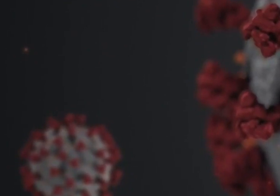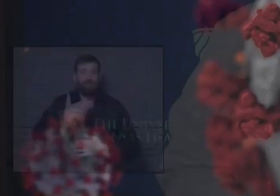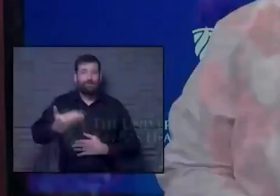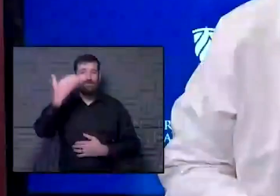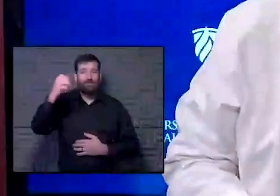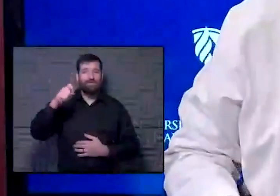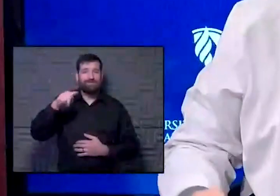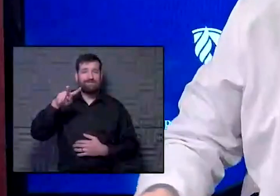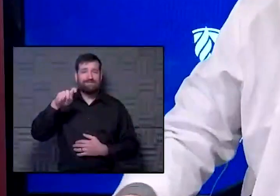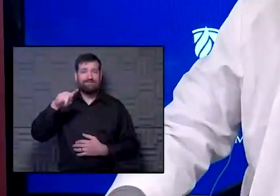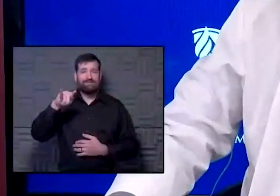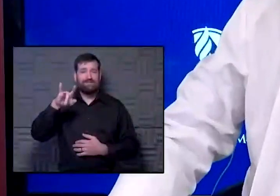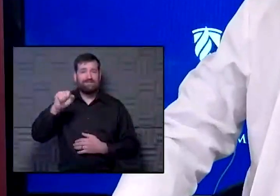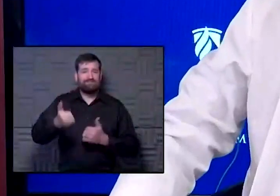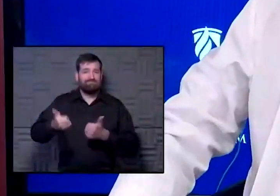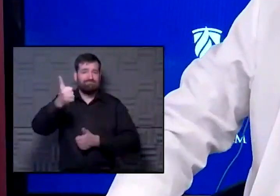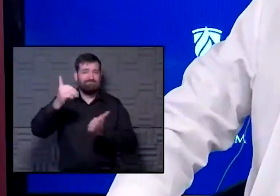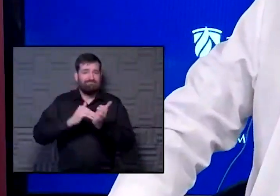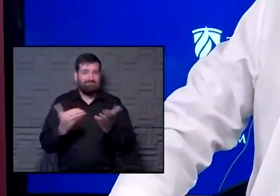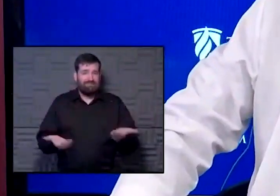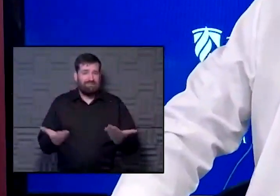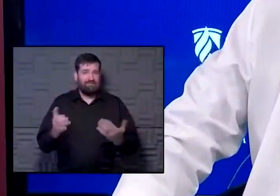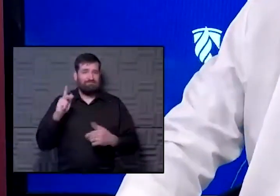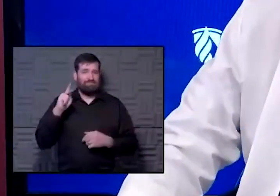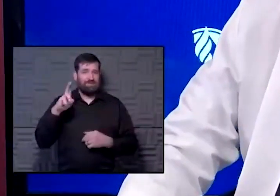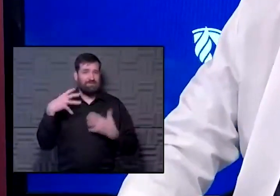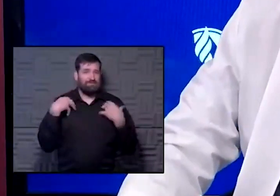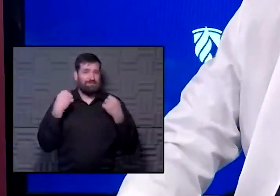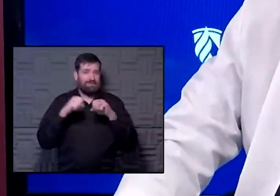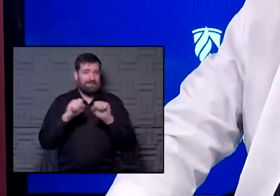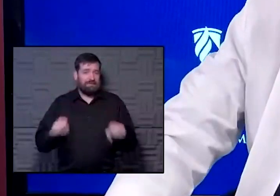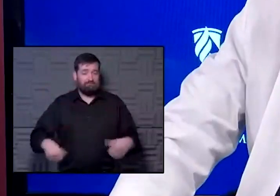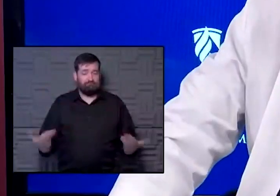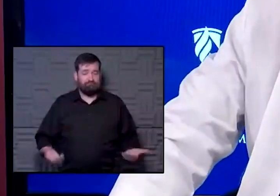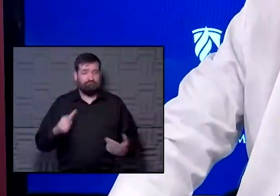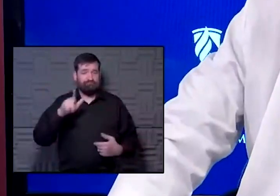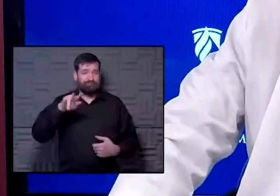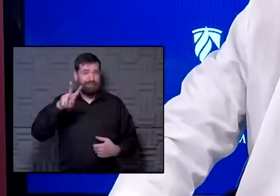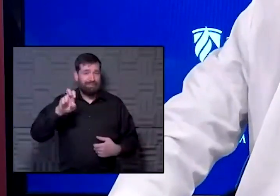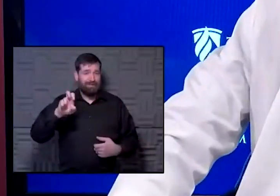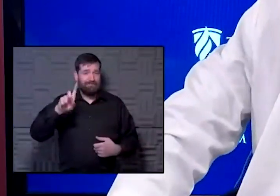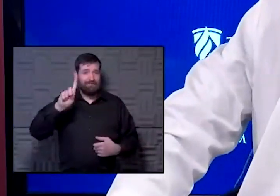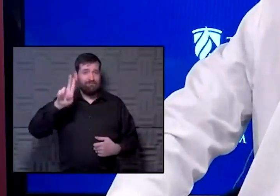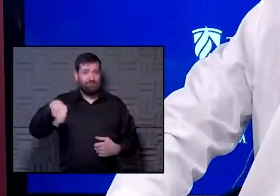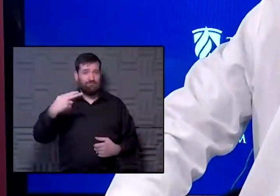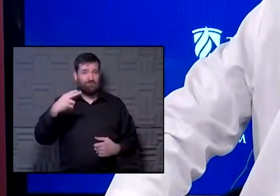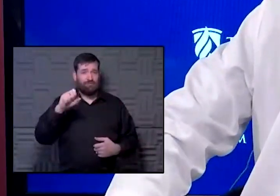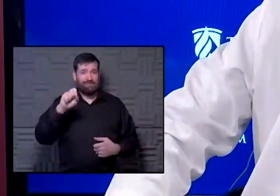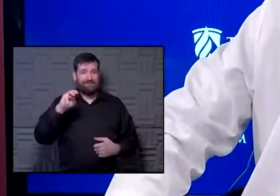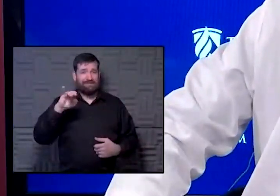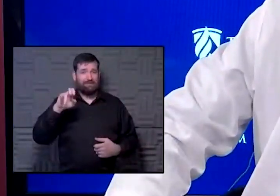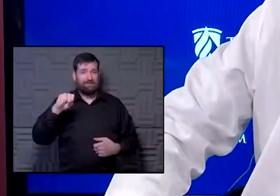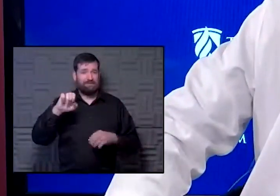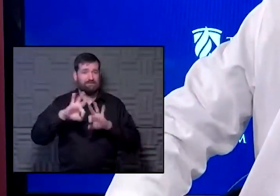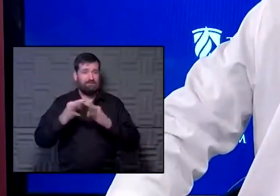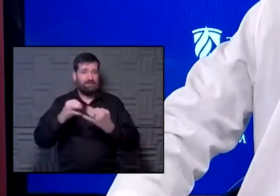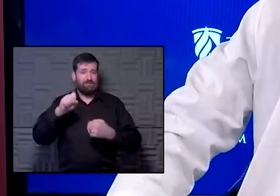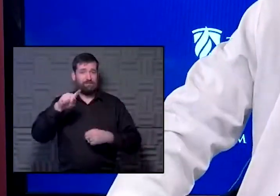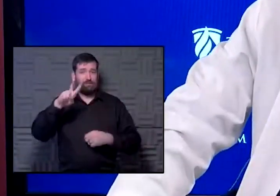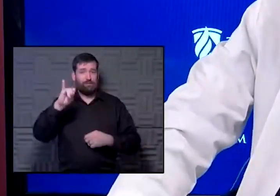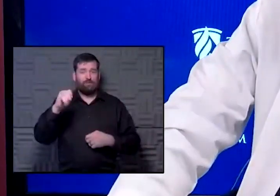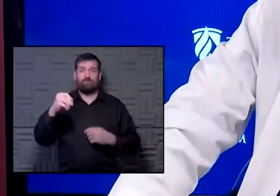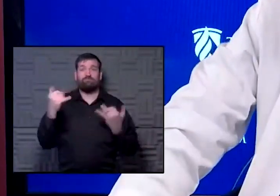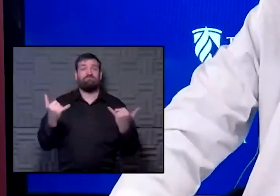Good morning. Steve Stites, Chief Medical Officer here at the University of Kansas Health System, broadcasting live with you from the Dolph Simons Family Studio. Delighted to be back with you this